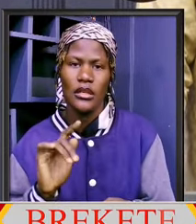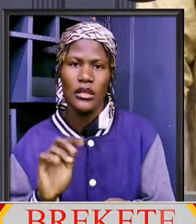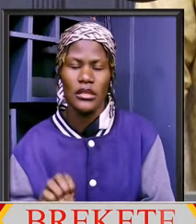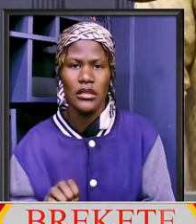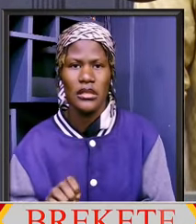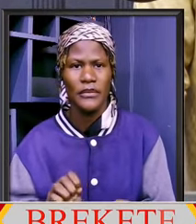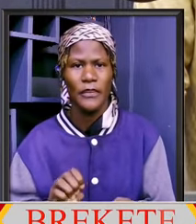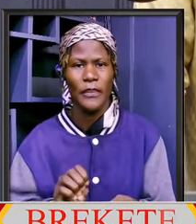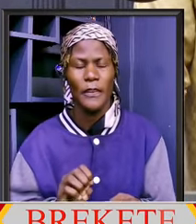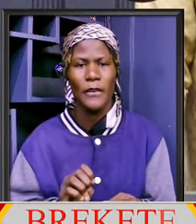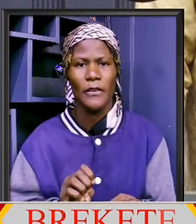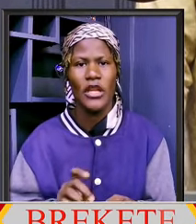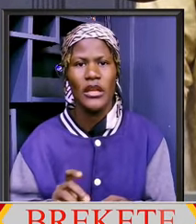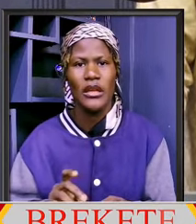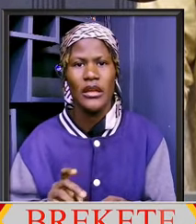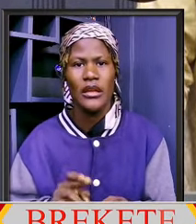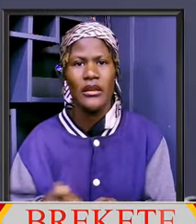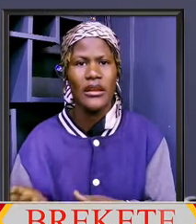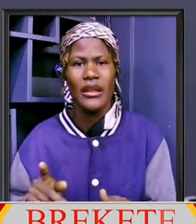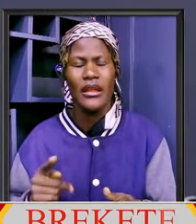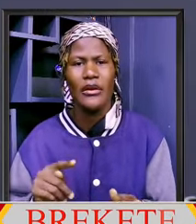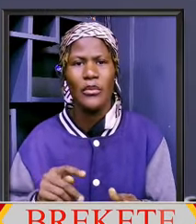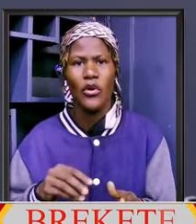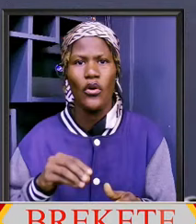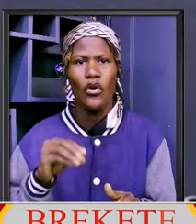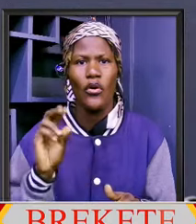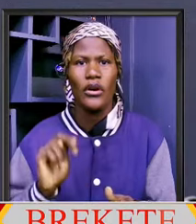Retire them untimely.